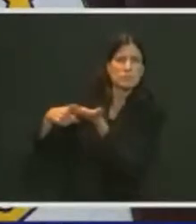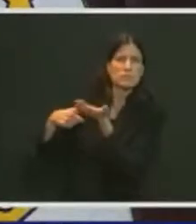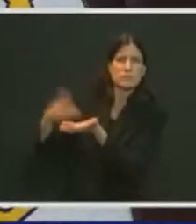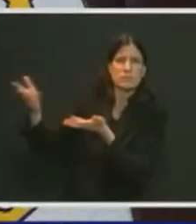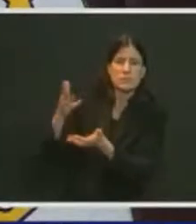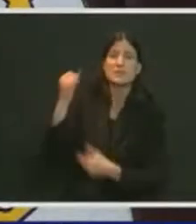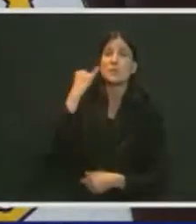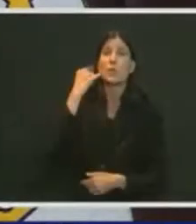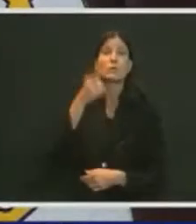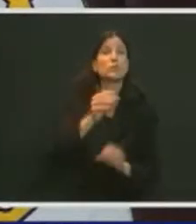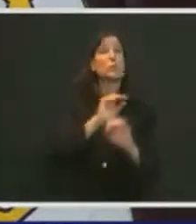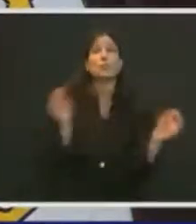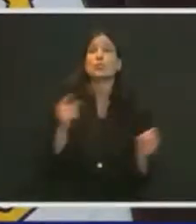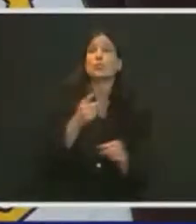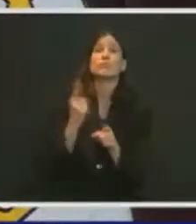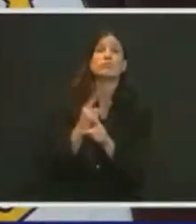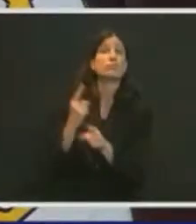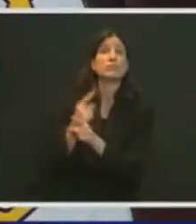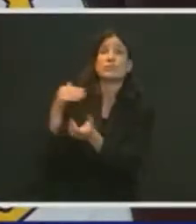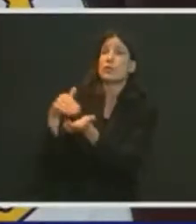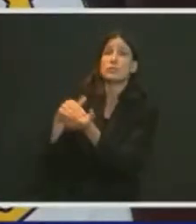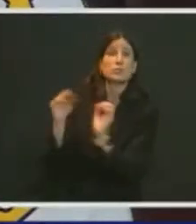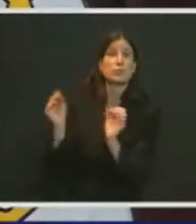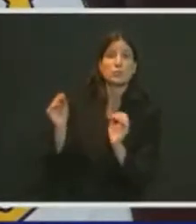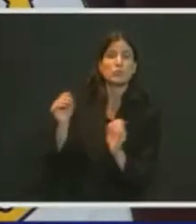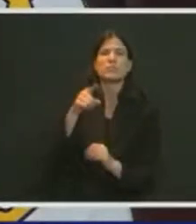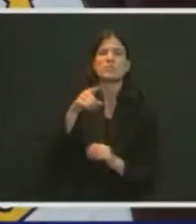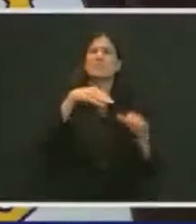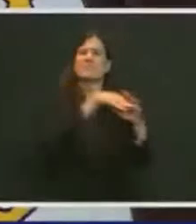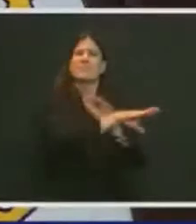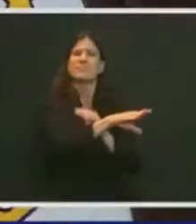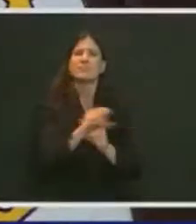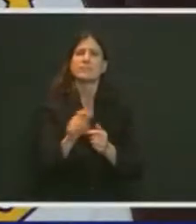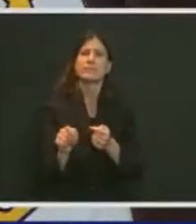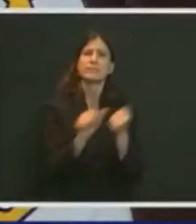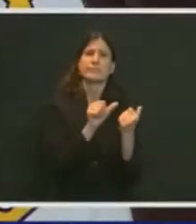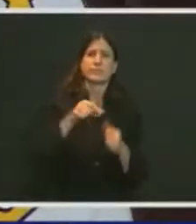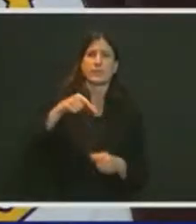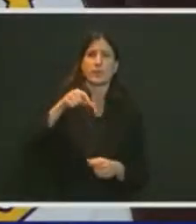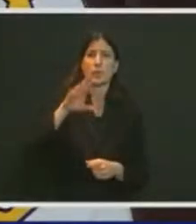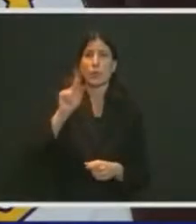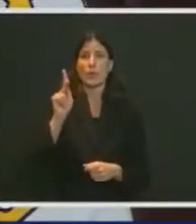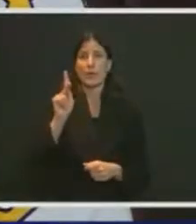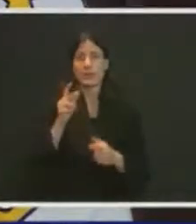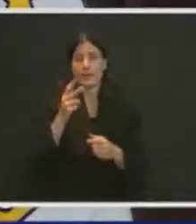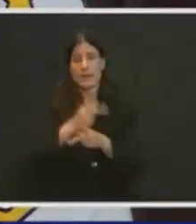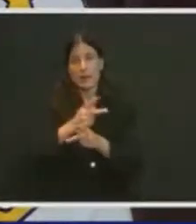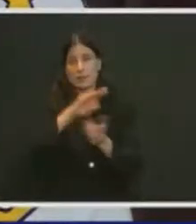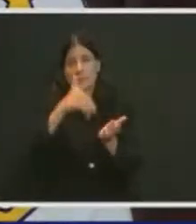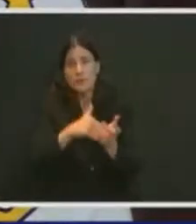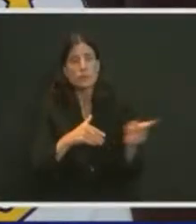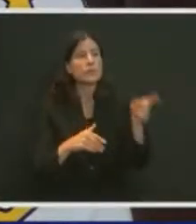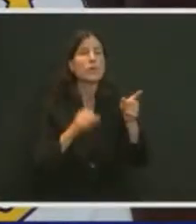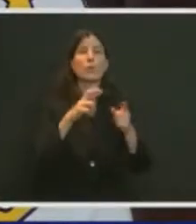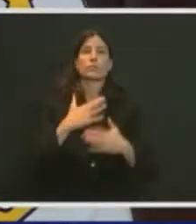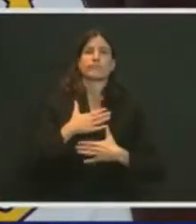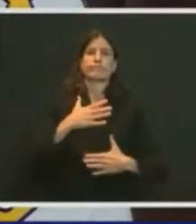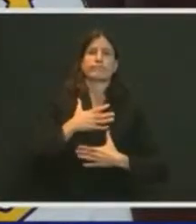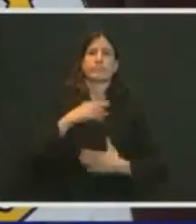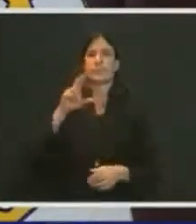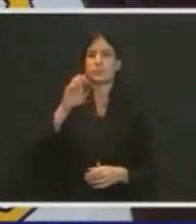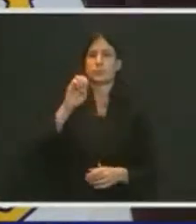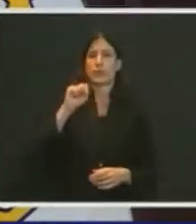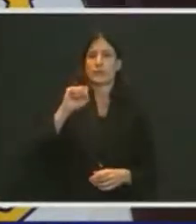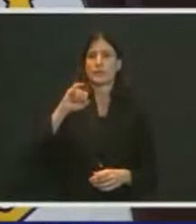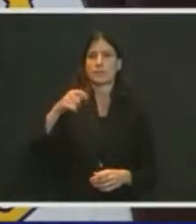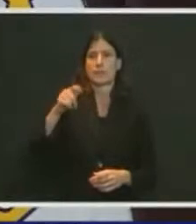we've talked about urgent care clinics, we've talked about the respiratory clinics that exist. We know federally qualified health centers are available.